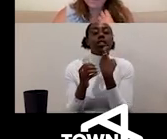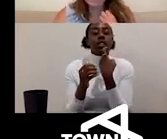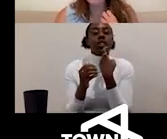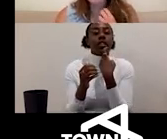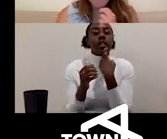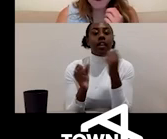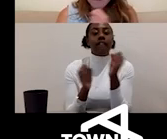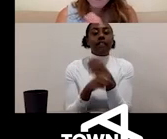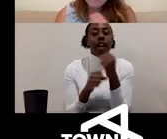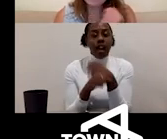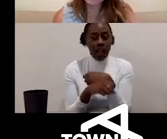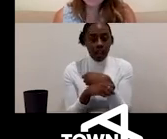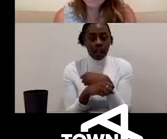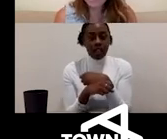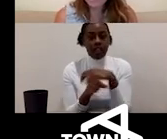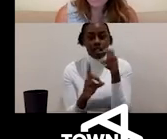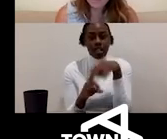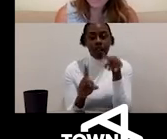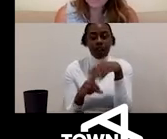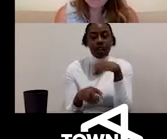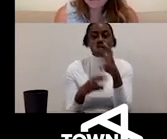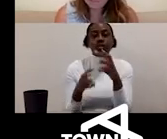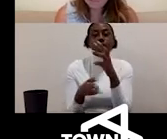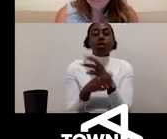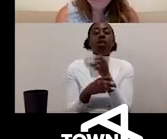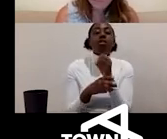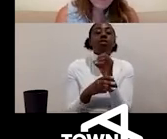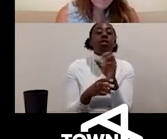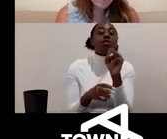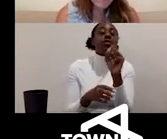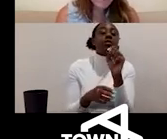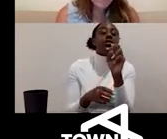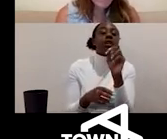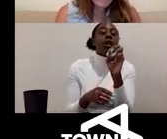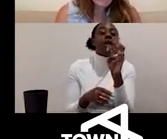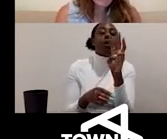was Snowden released that where